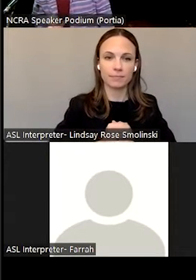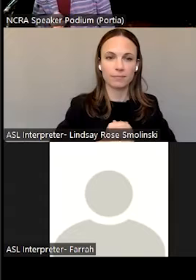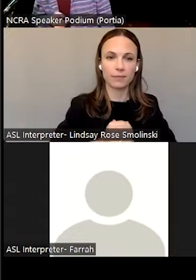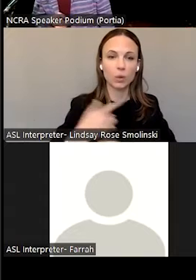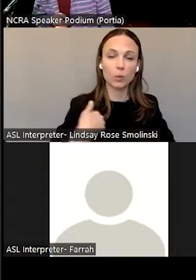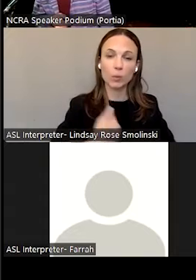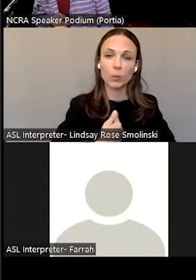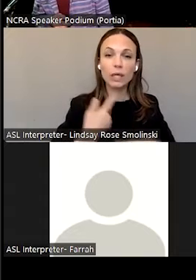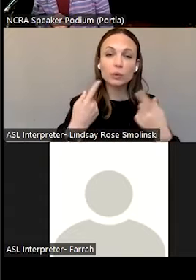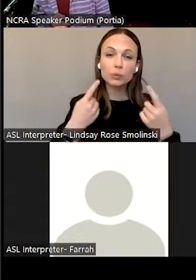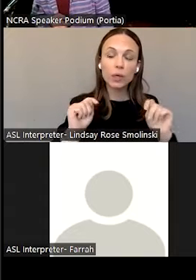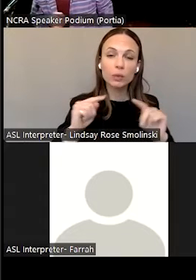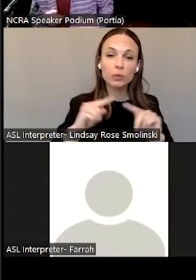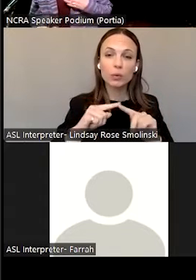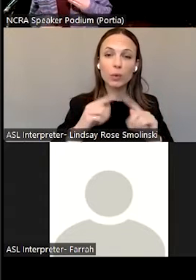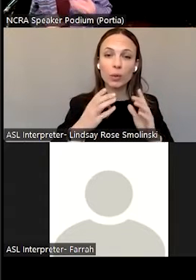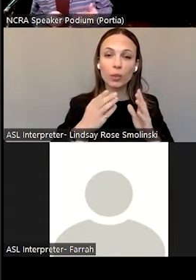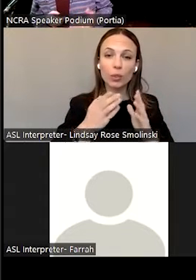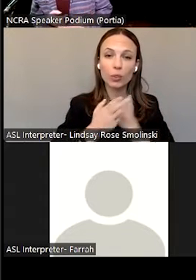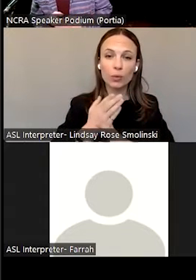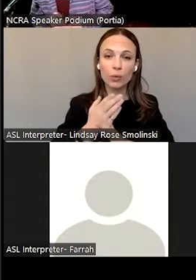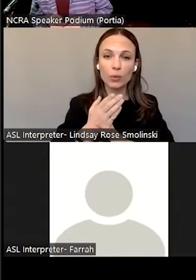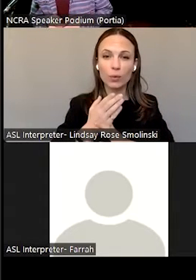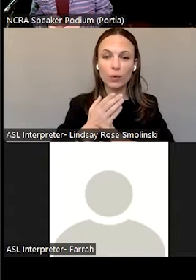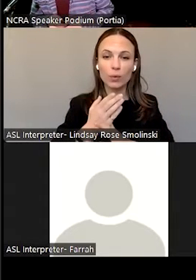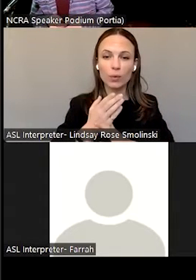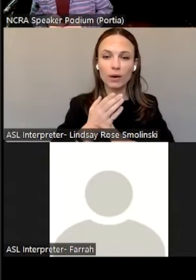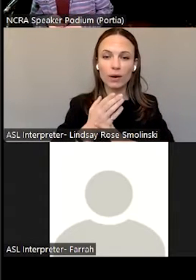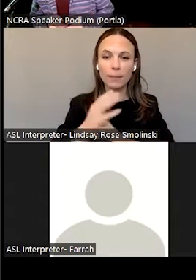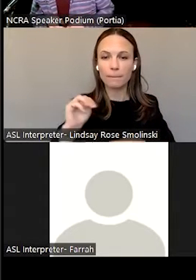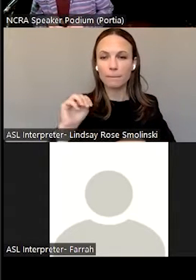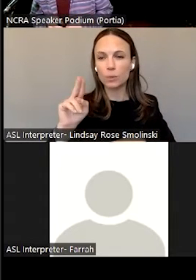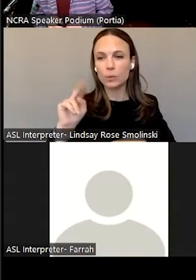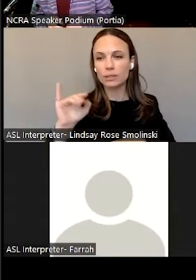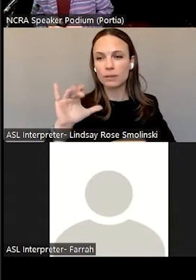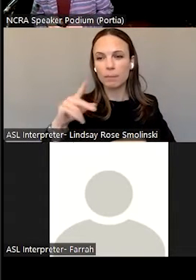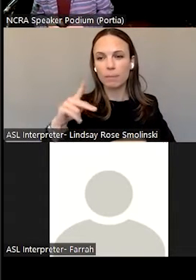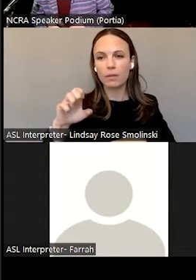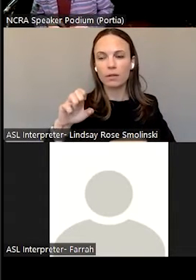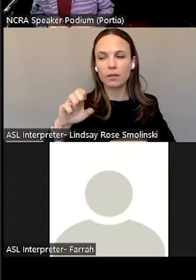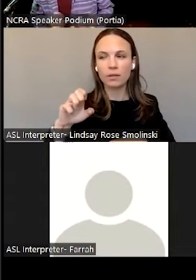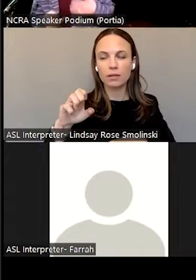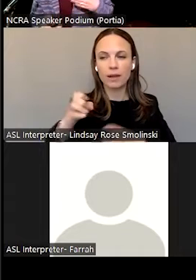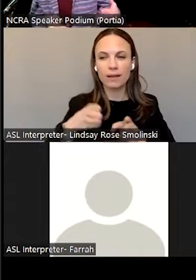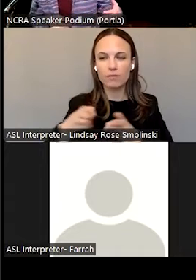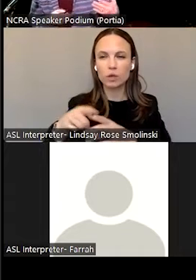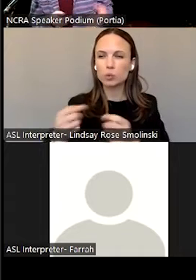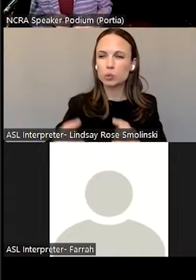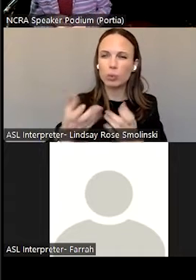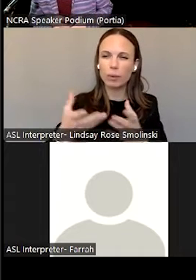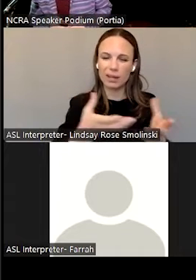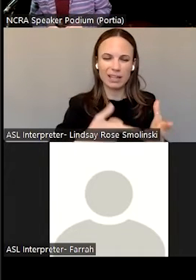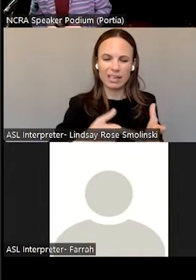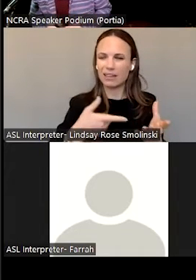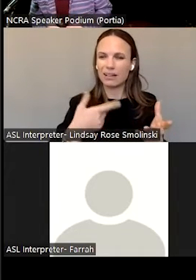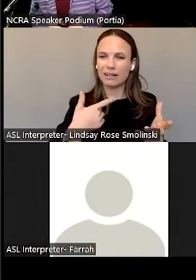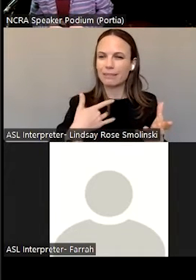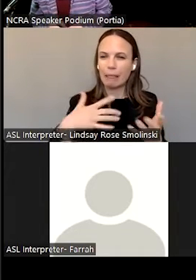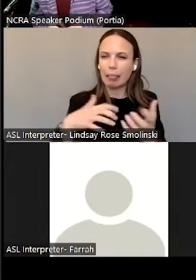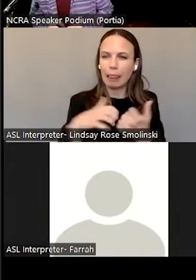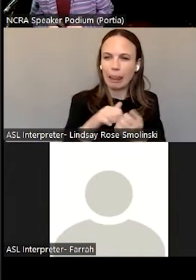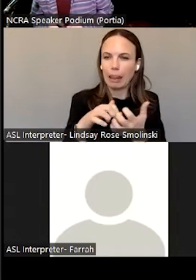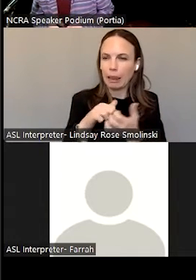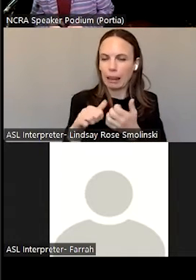We attempted to go through the municipal stream, but too many of those bottles were dinged up from going through the